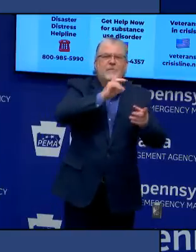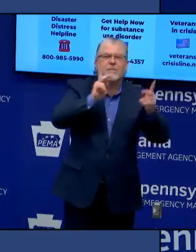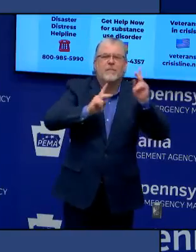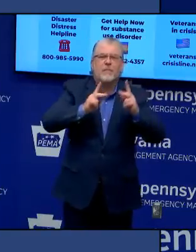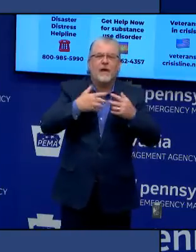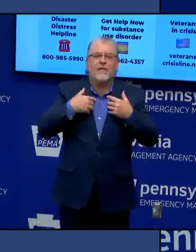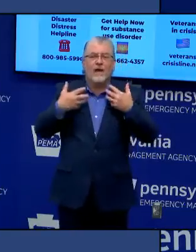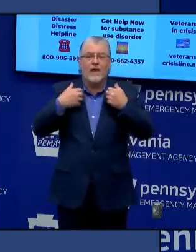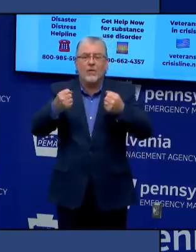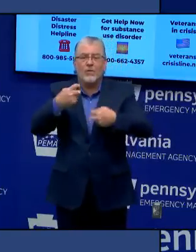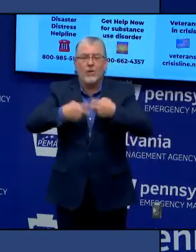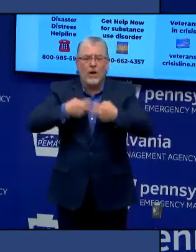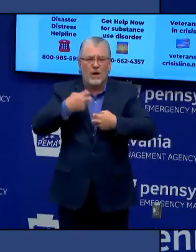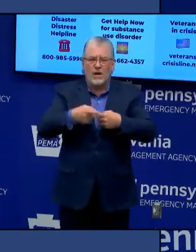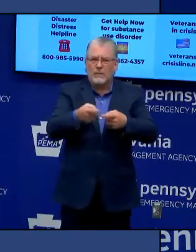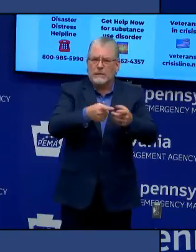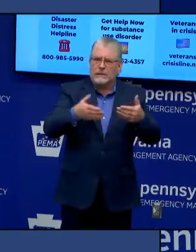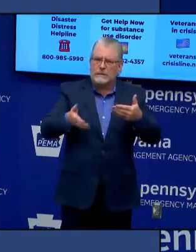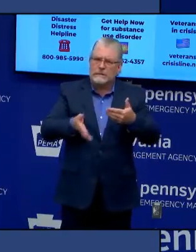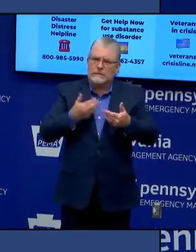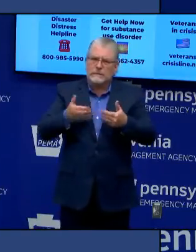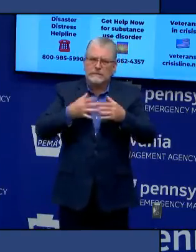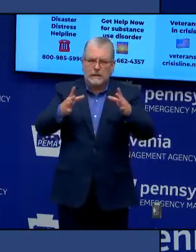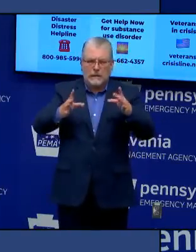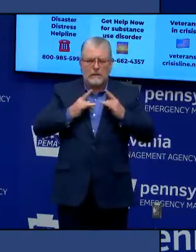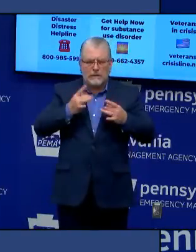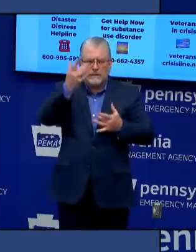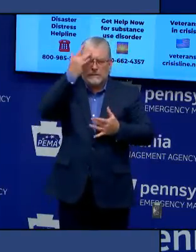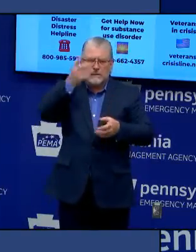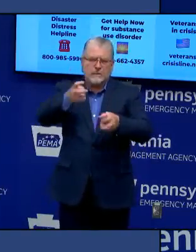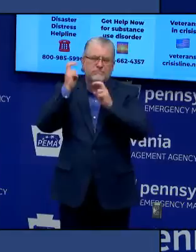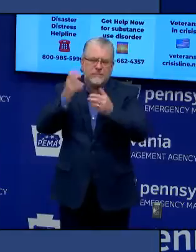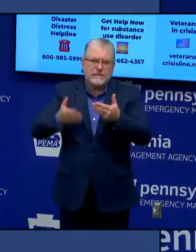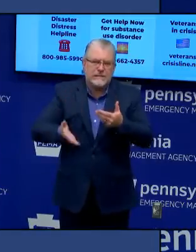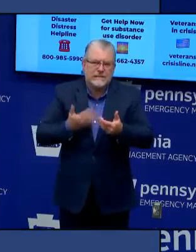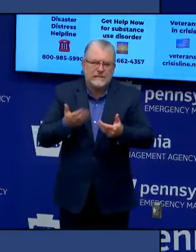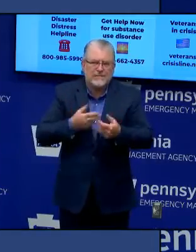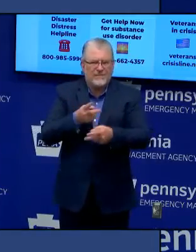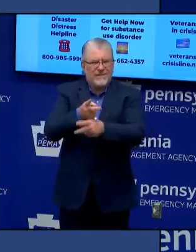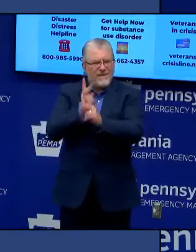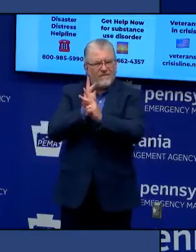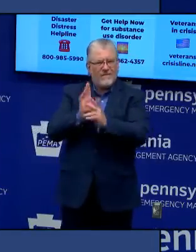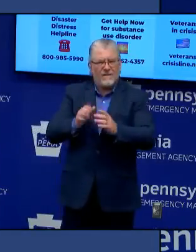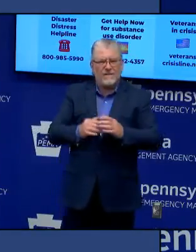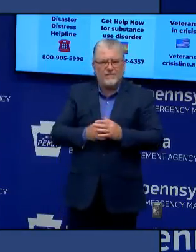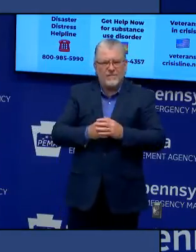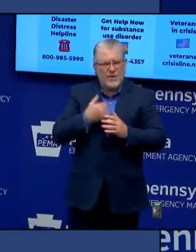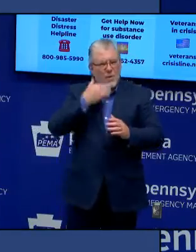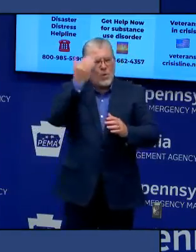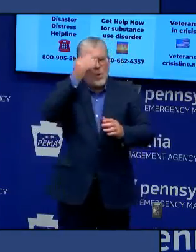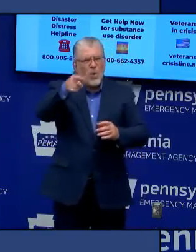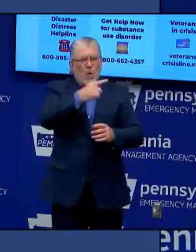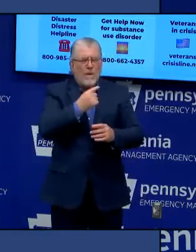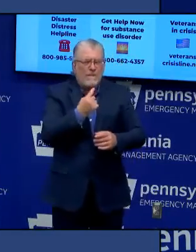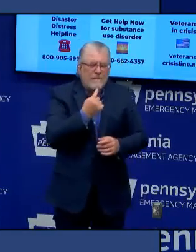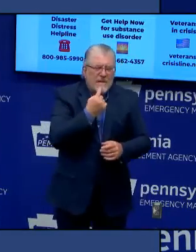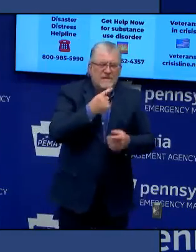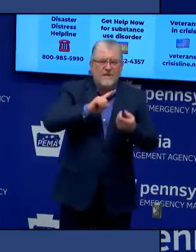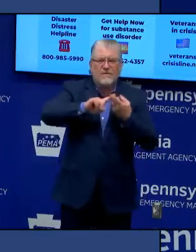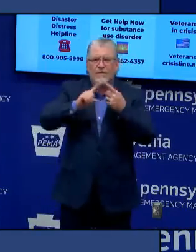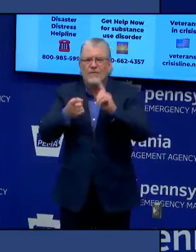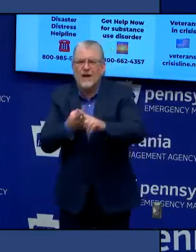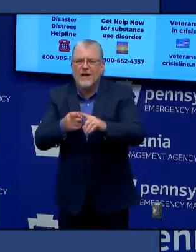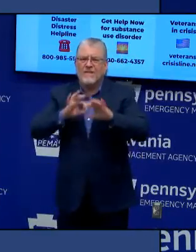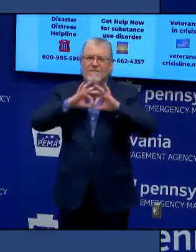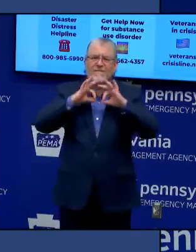certainly do miss seeing my mother on a regular basis. But when we move from red to yellow, it is not a signal that we